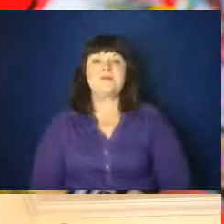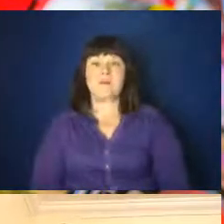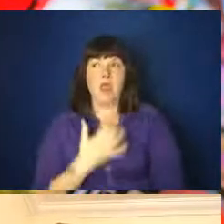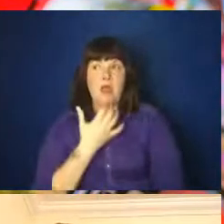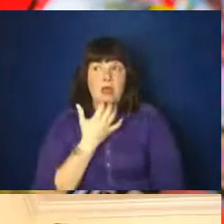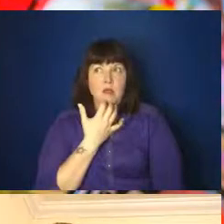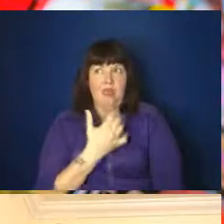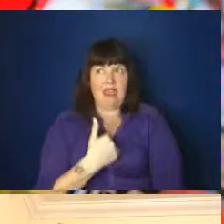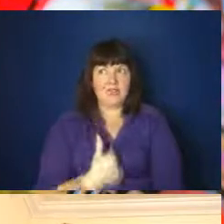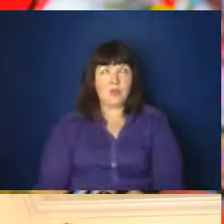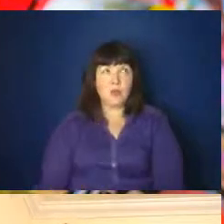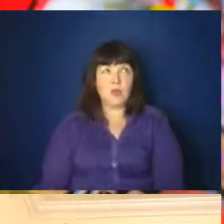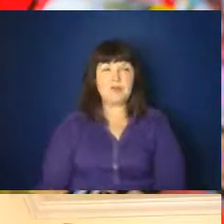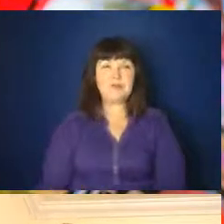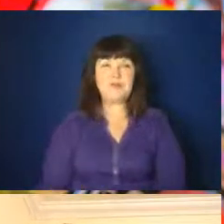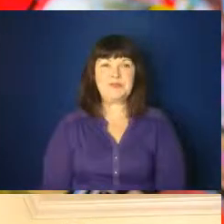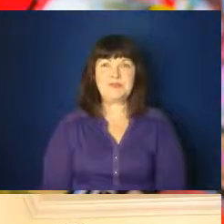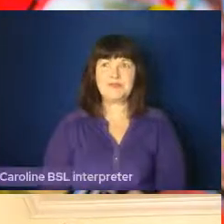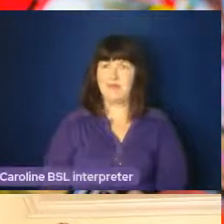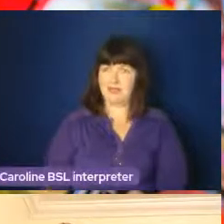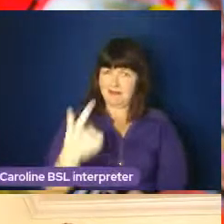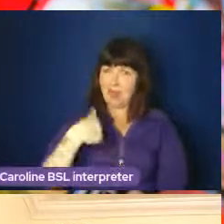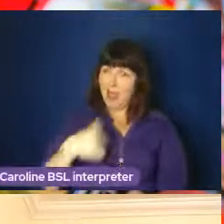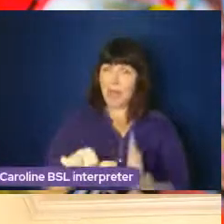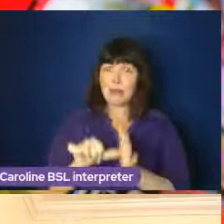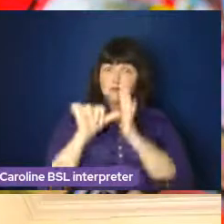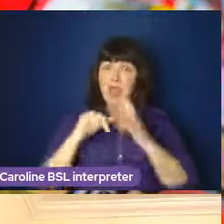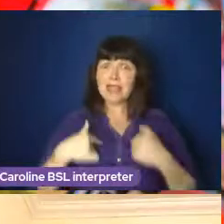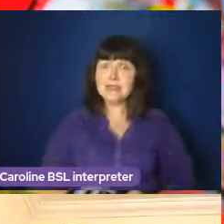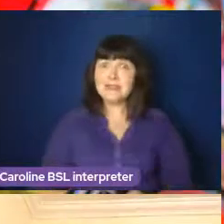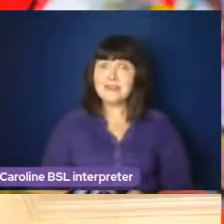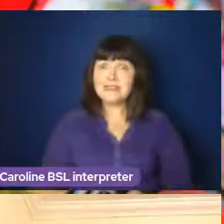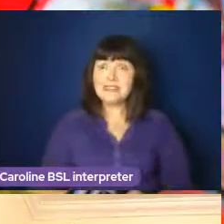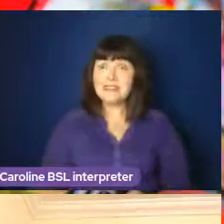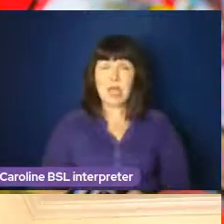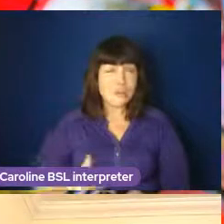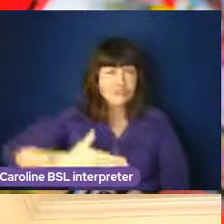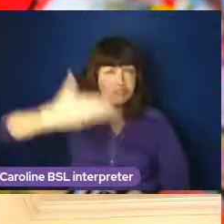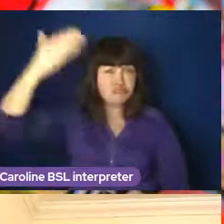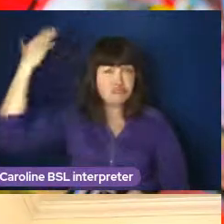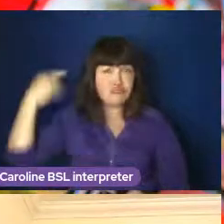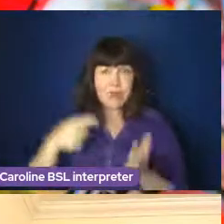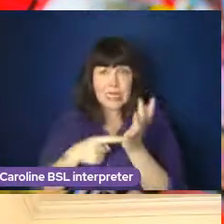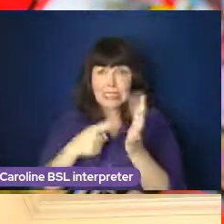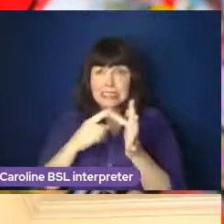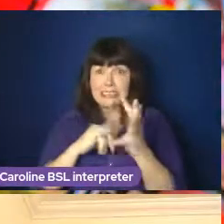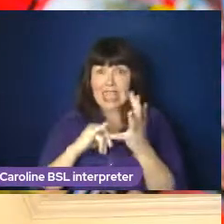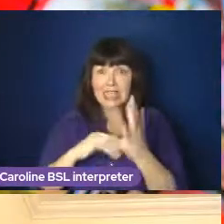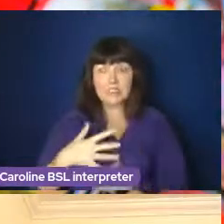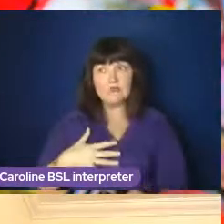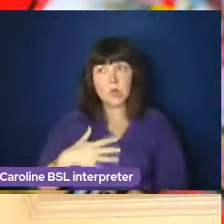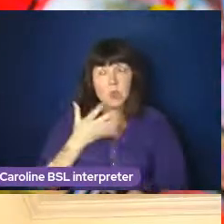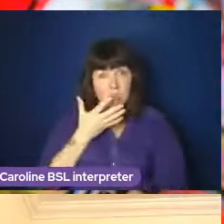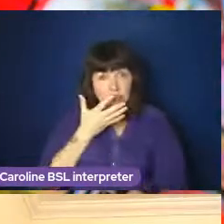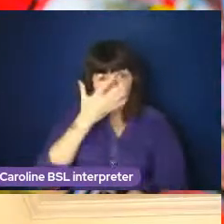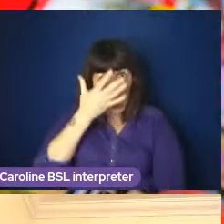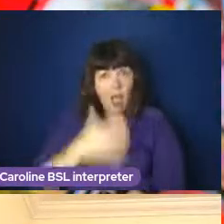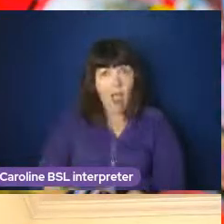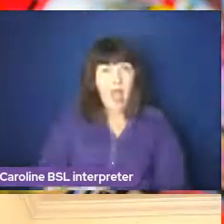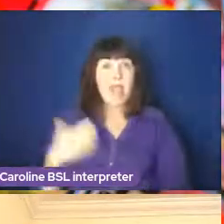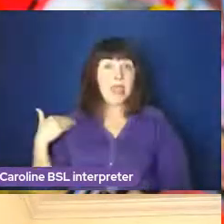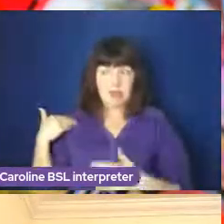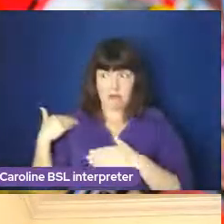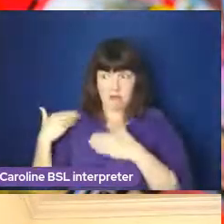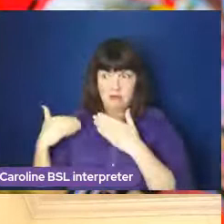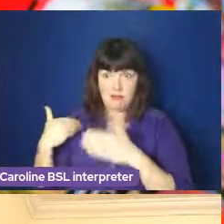I suppose. I am so impressed. Tess used to be such a shy person and her confidence has just built up and built up. And